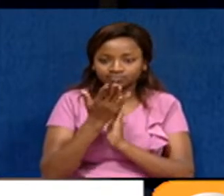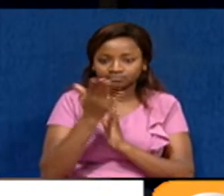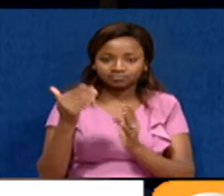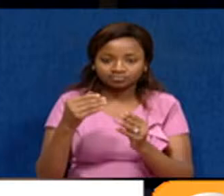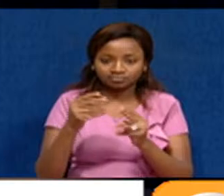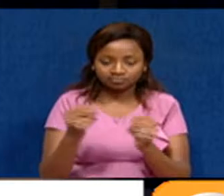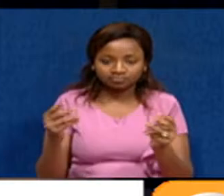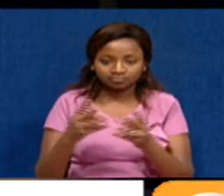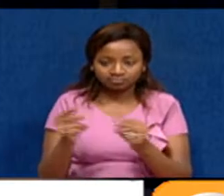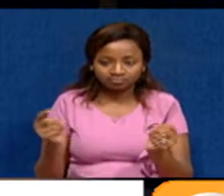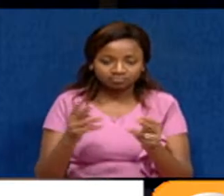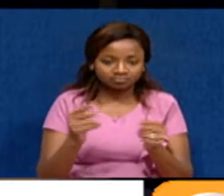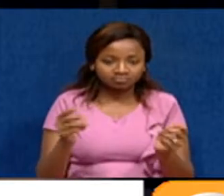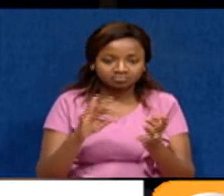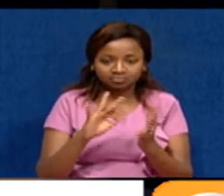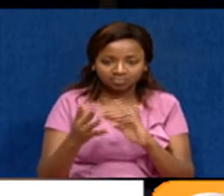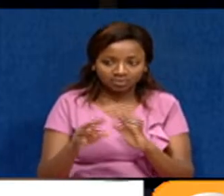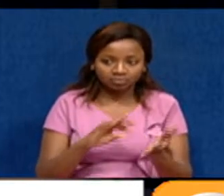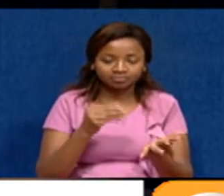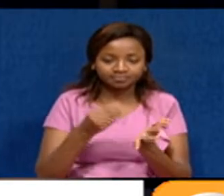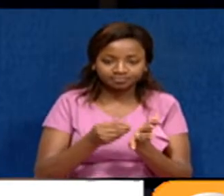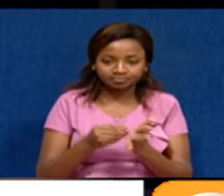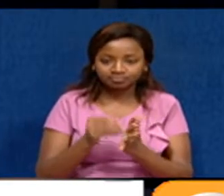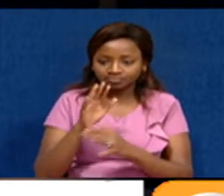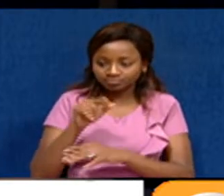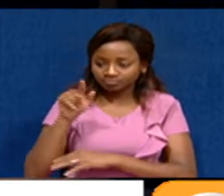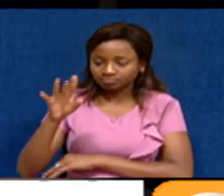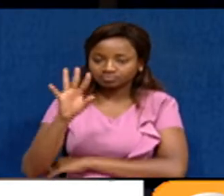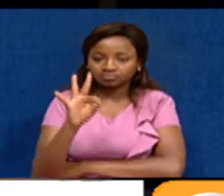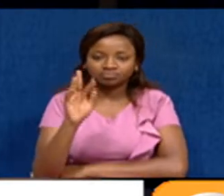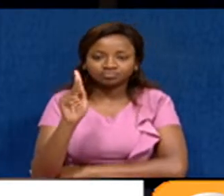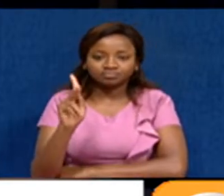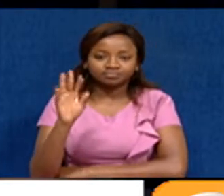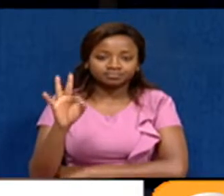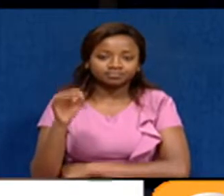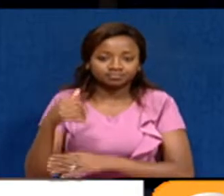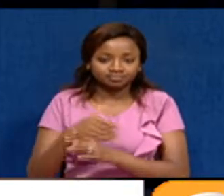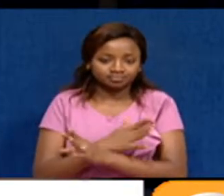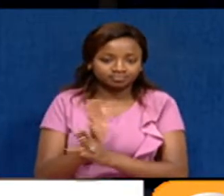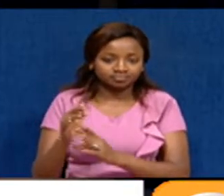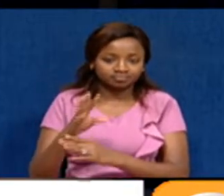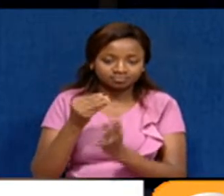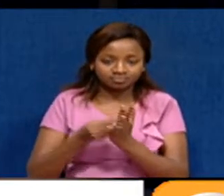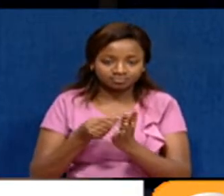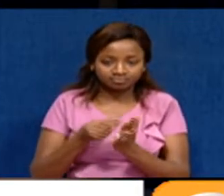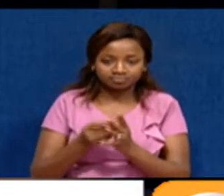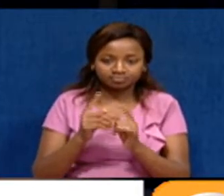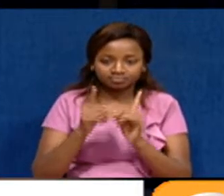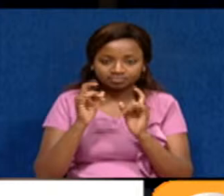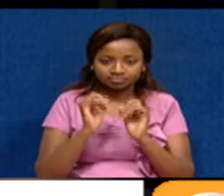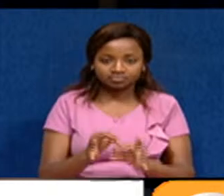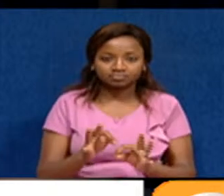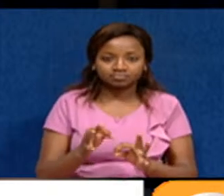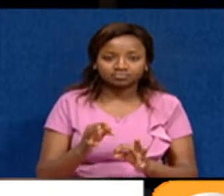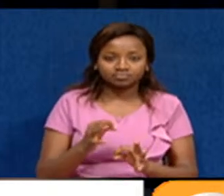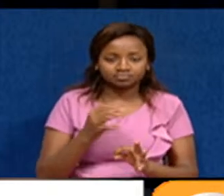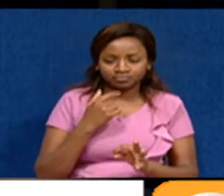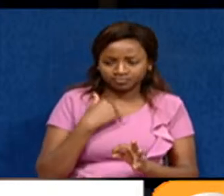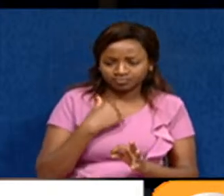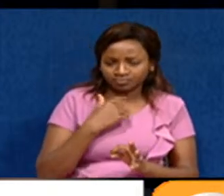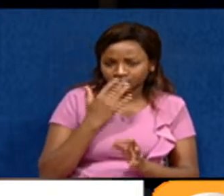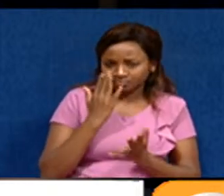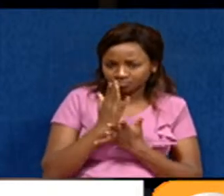to financial accountability at the Federation. If I get my memory